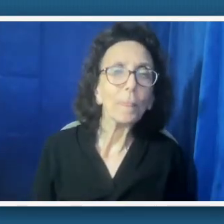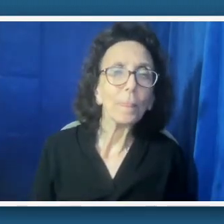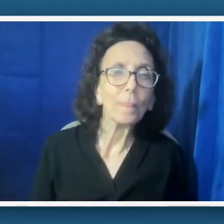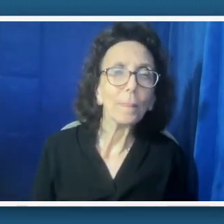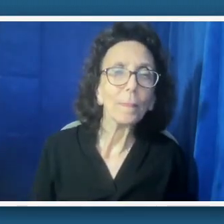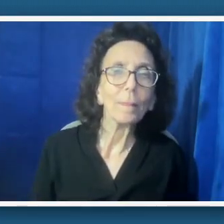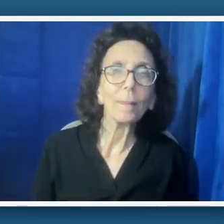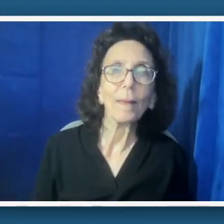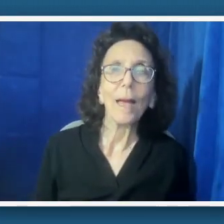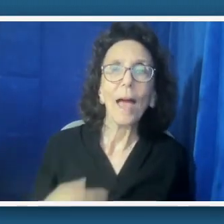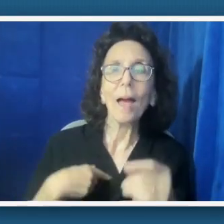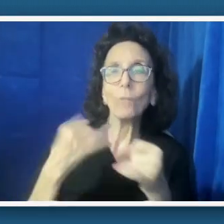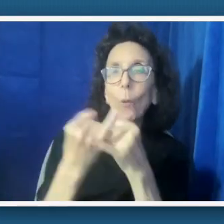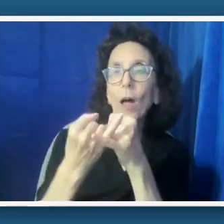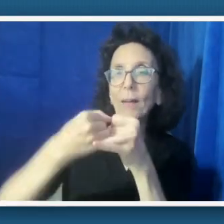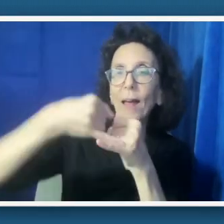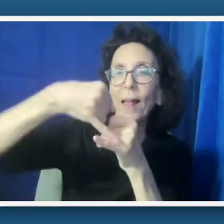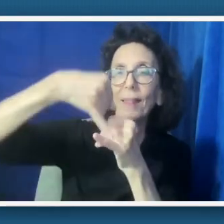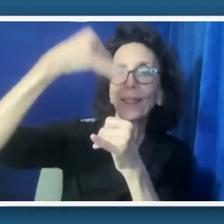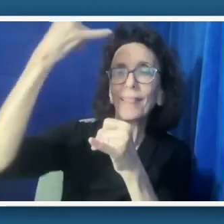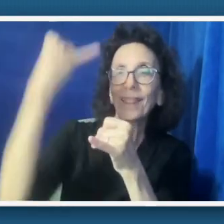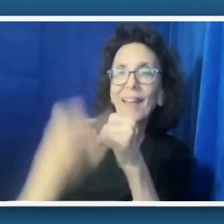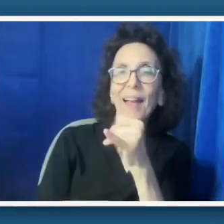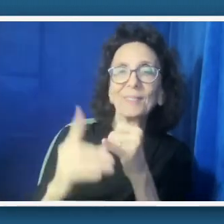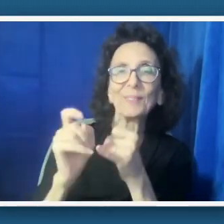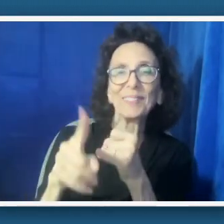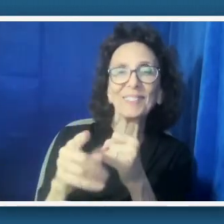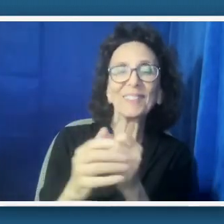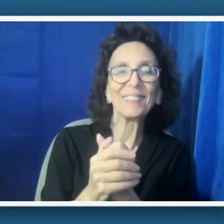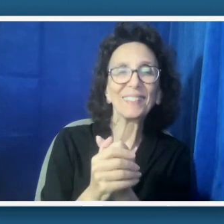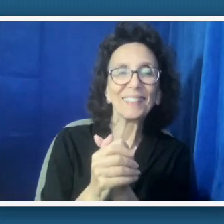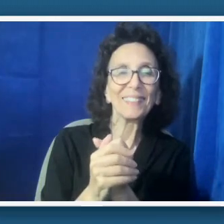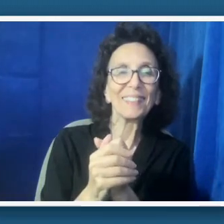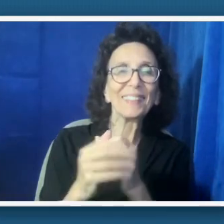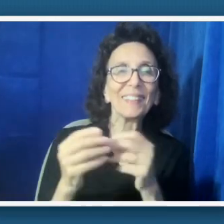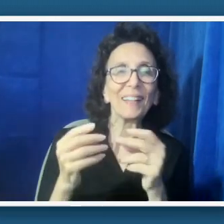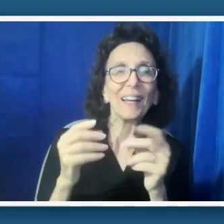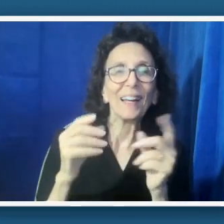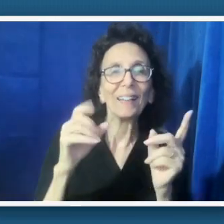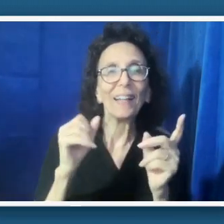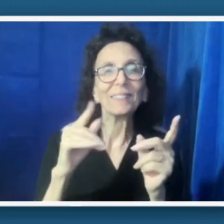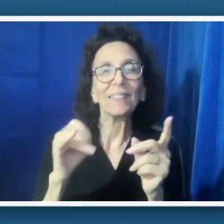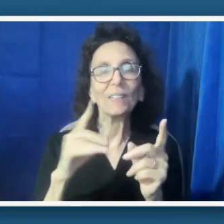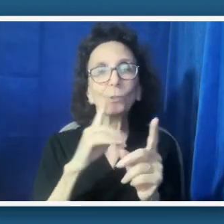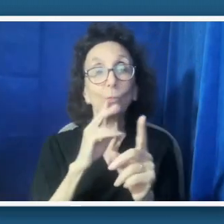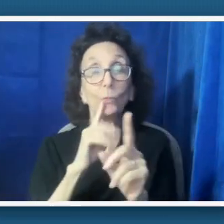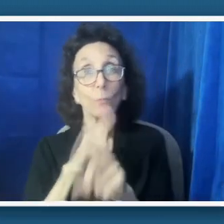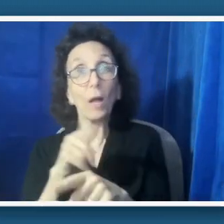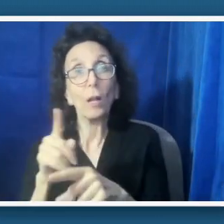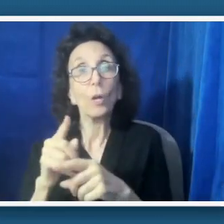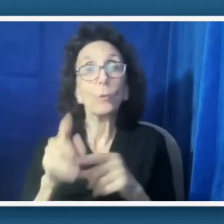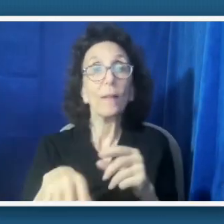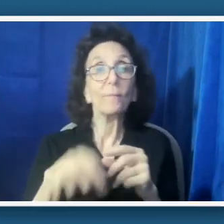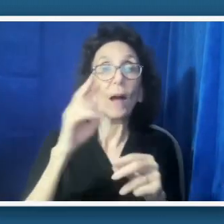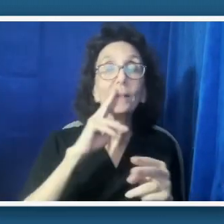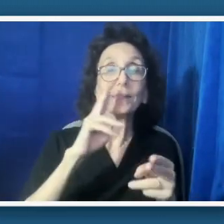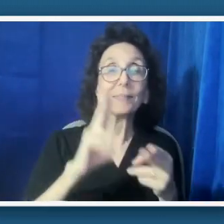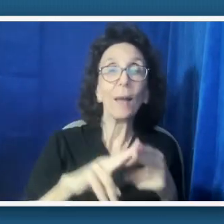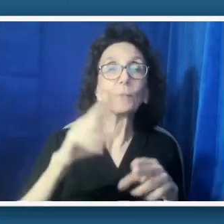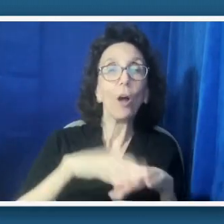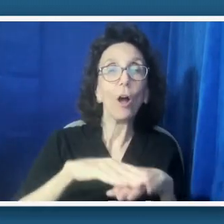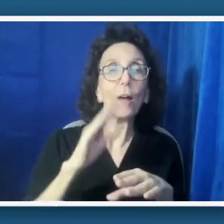time for one more question. Actually, real quick, Leslie, in answer to your question, you can find Stamp Stories on our website, which is